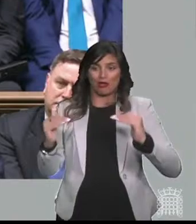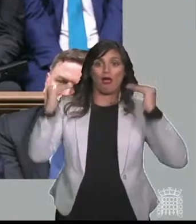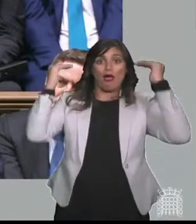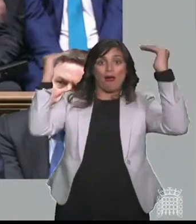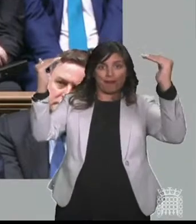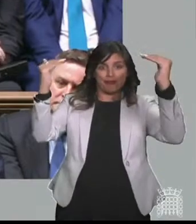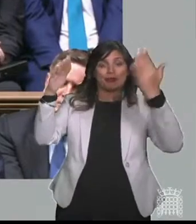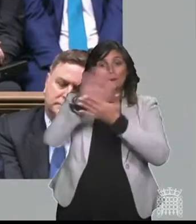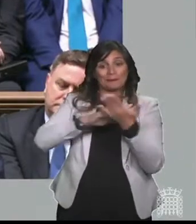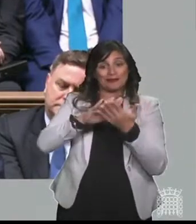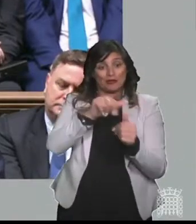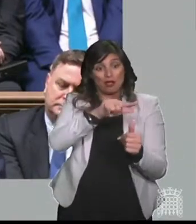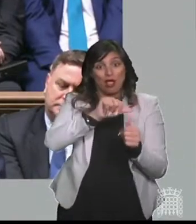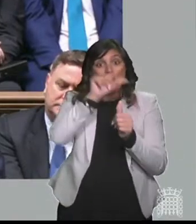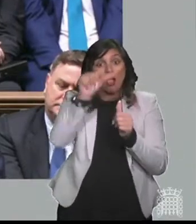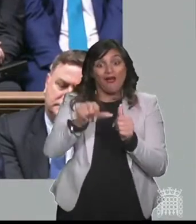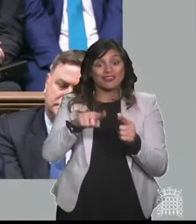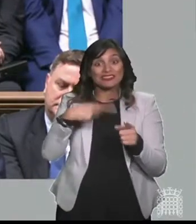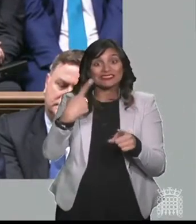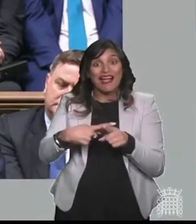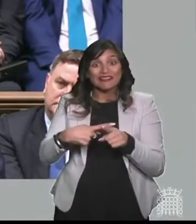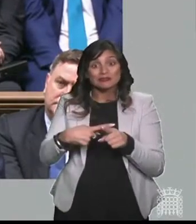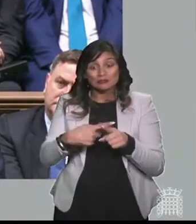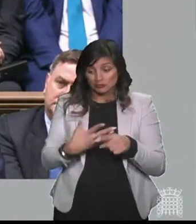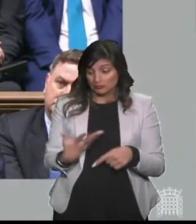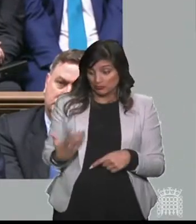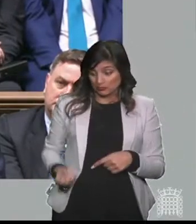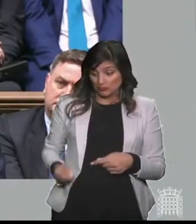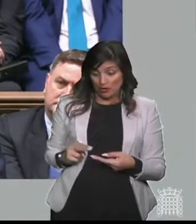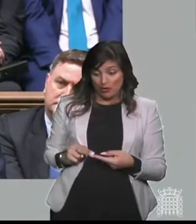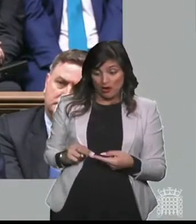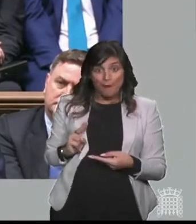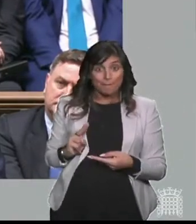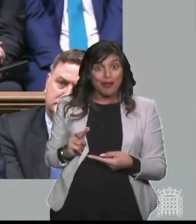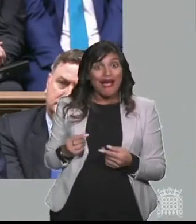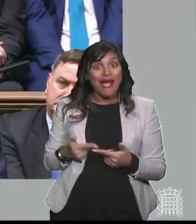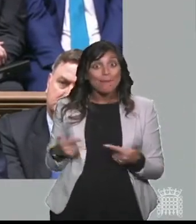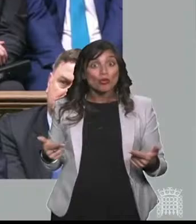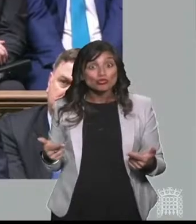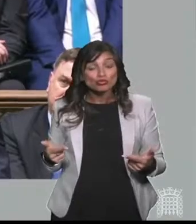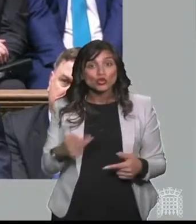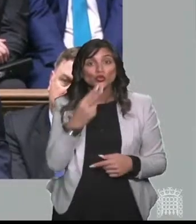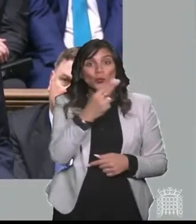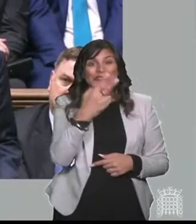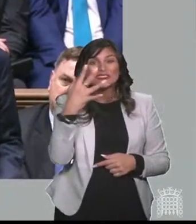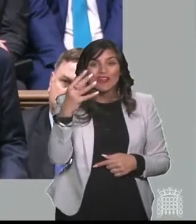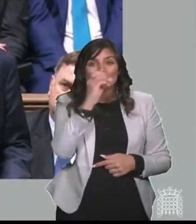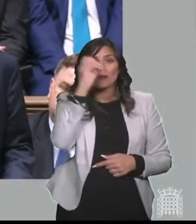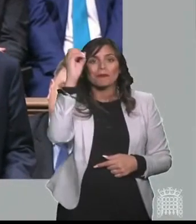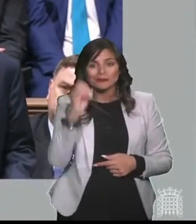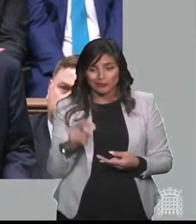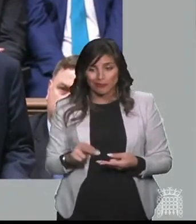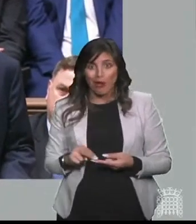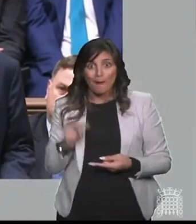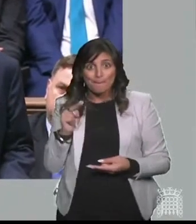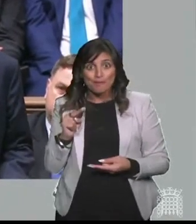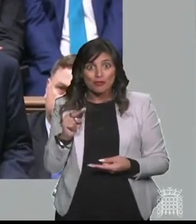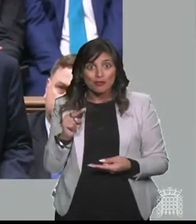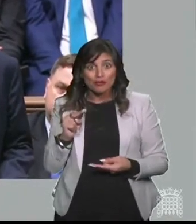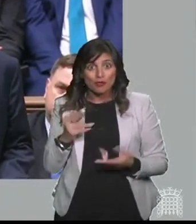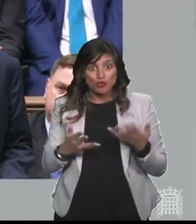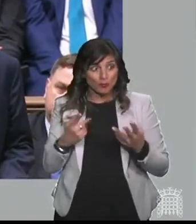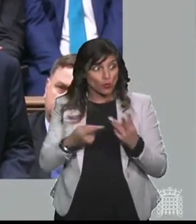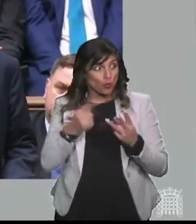their after-tax income has gone up not by 20%, but by 25% more than any other income